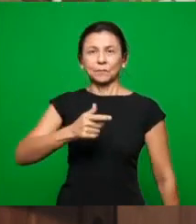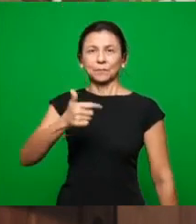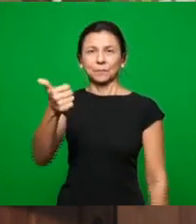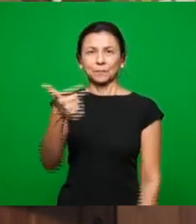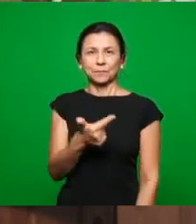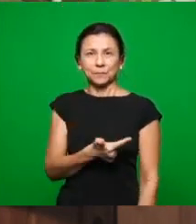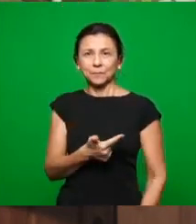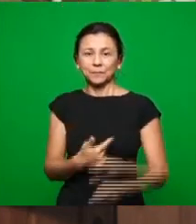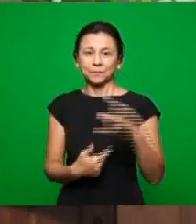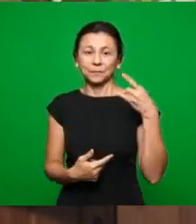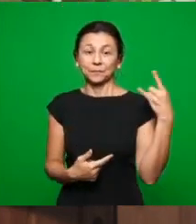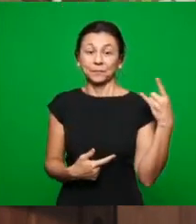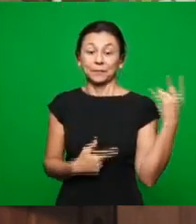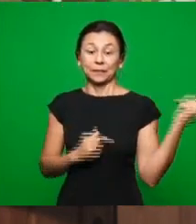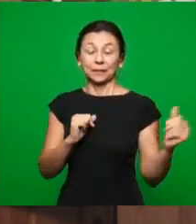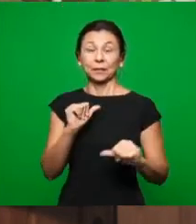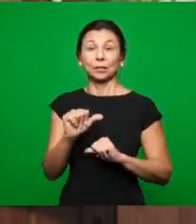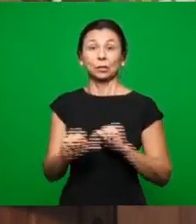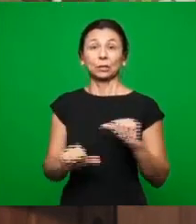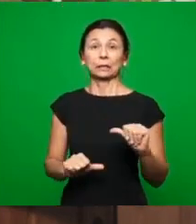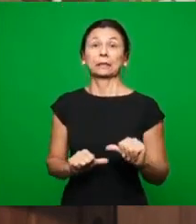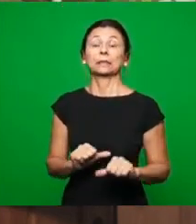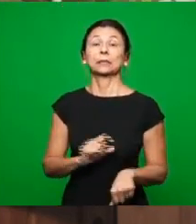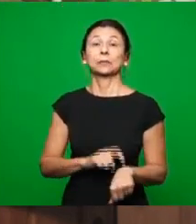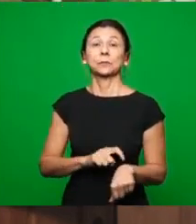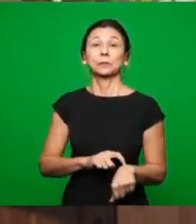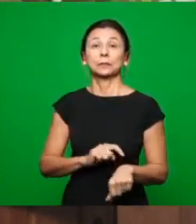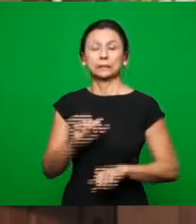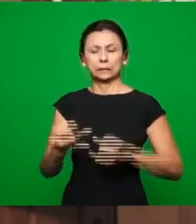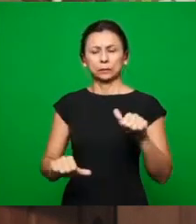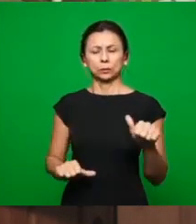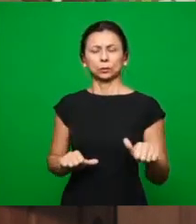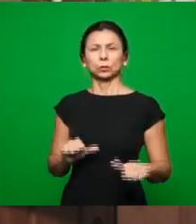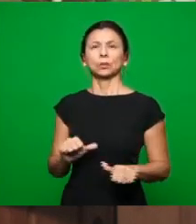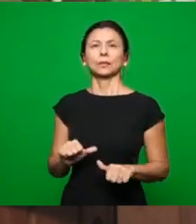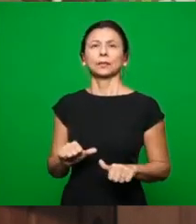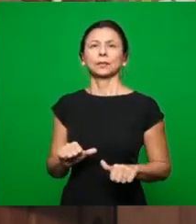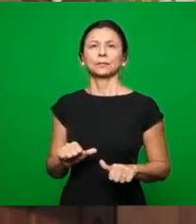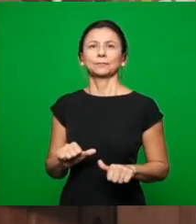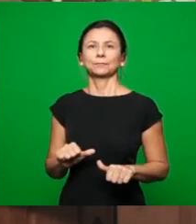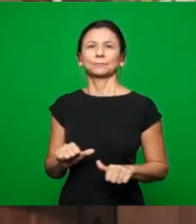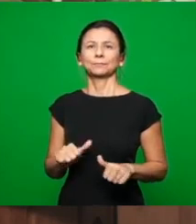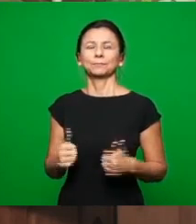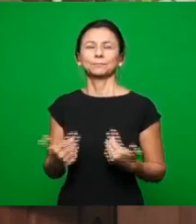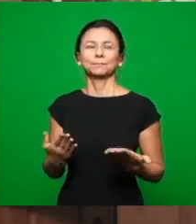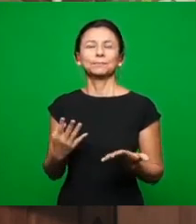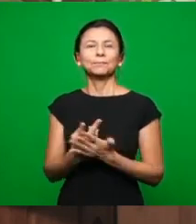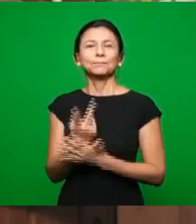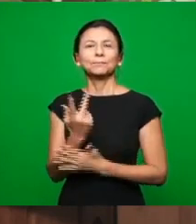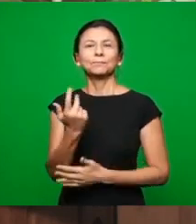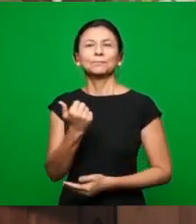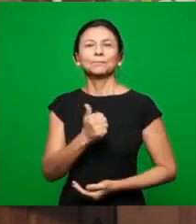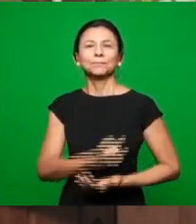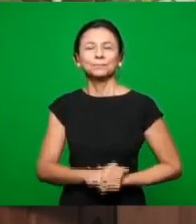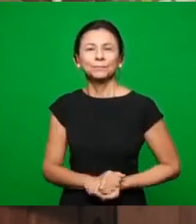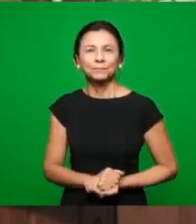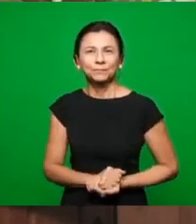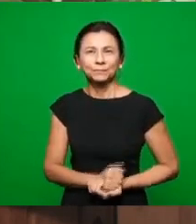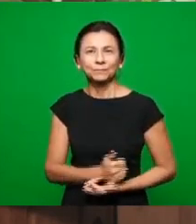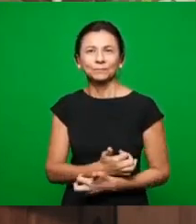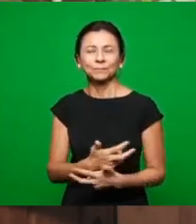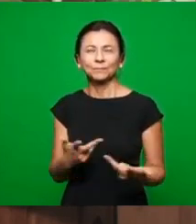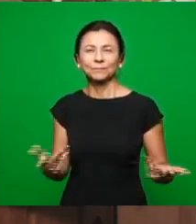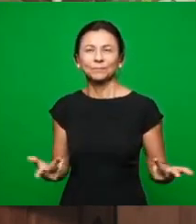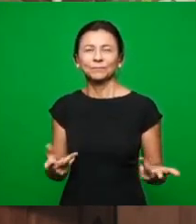for the material. So when he makes this exchange, when he exchanges the spiritual for the material, he does exactly this.